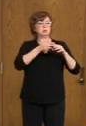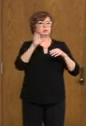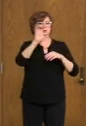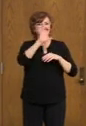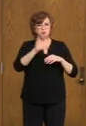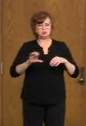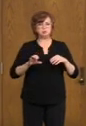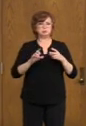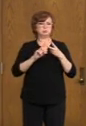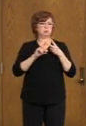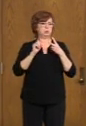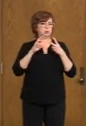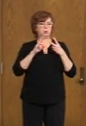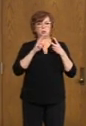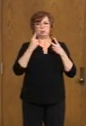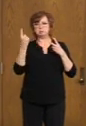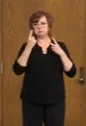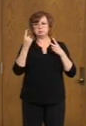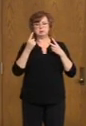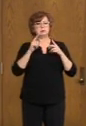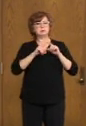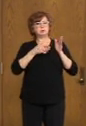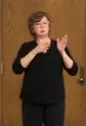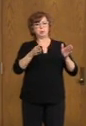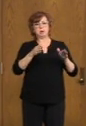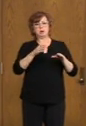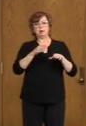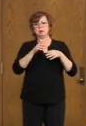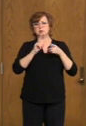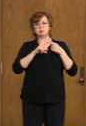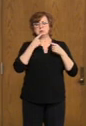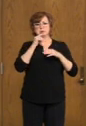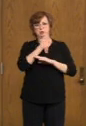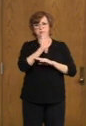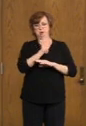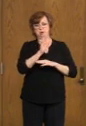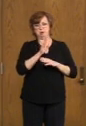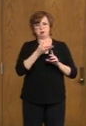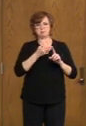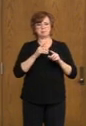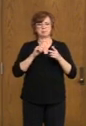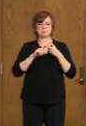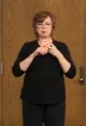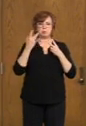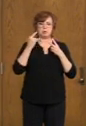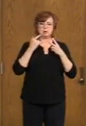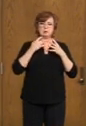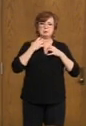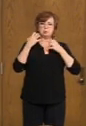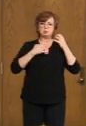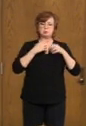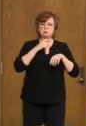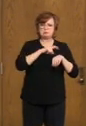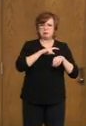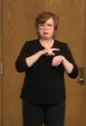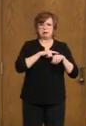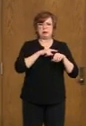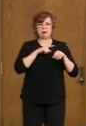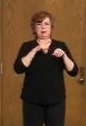it's a wedding or a funeral, even with limited numbers, when people become overcome with emotion, that, hugging